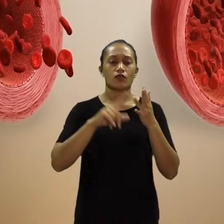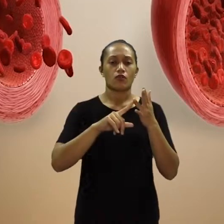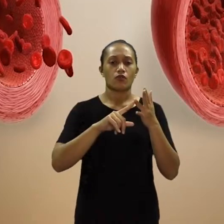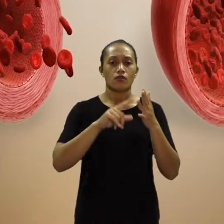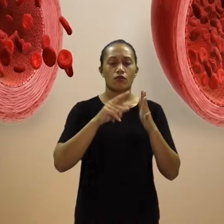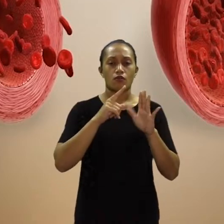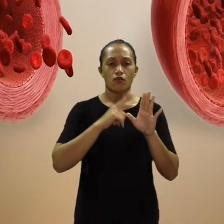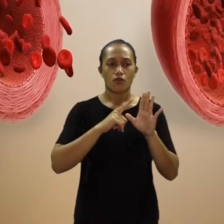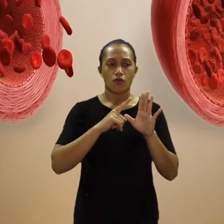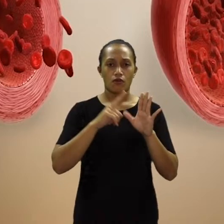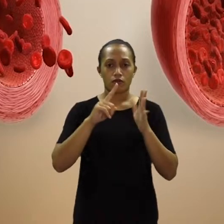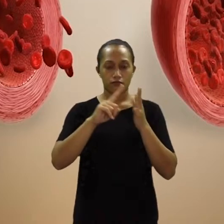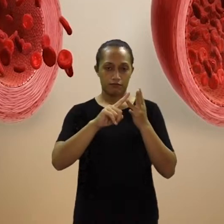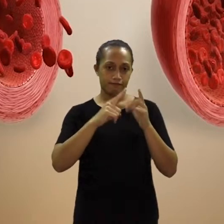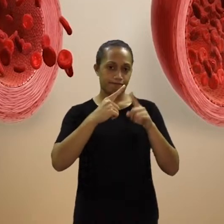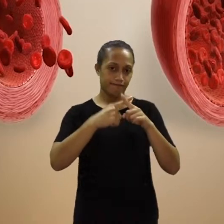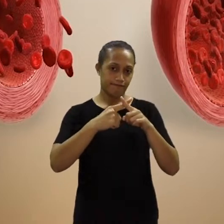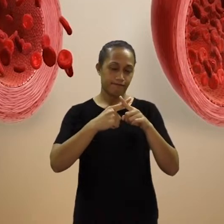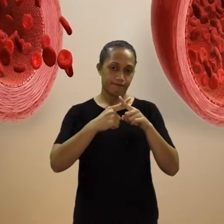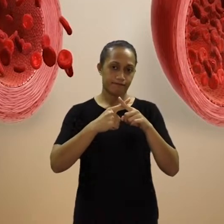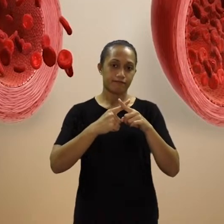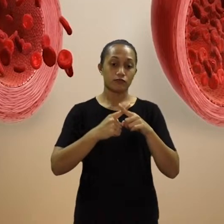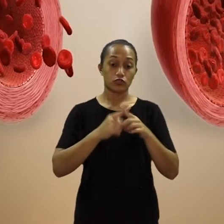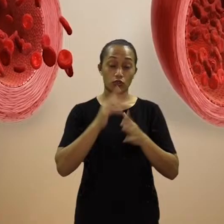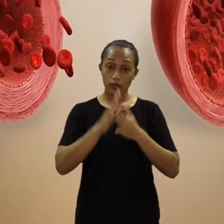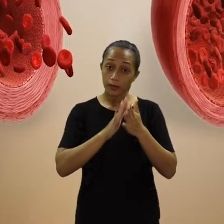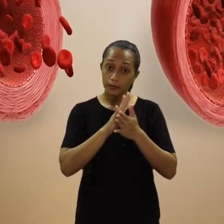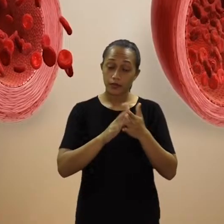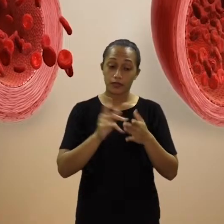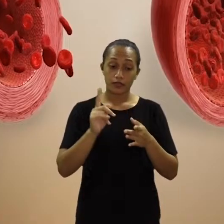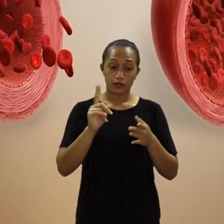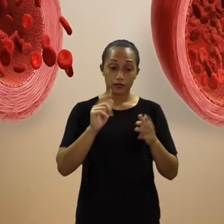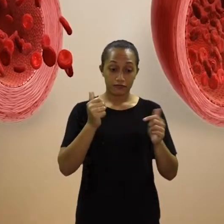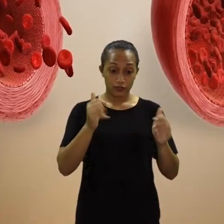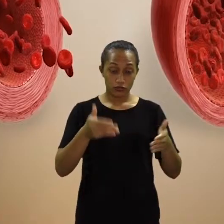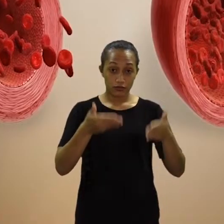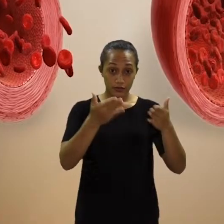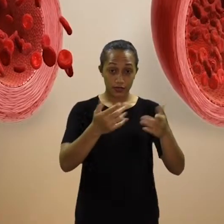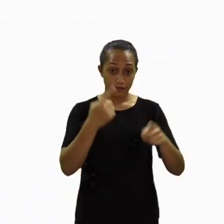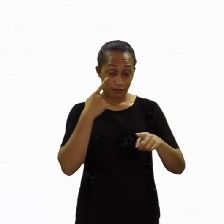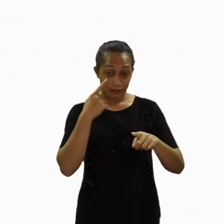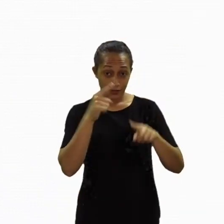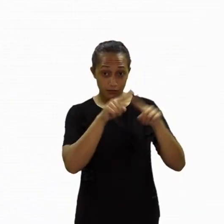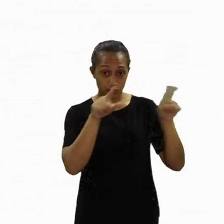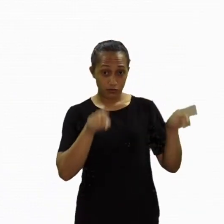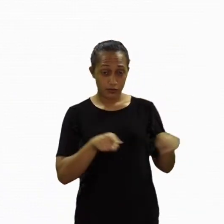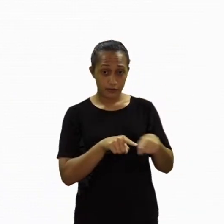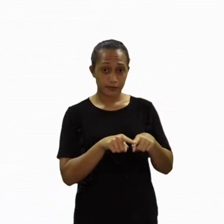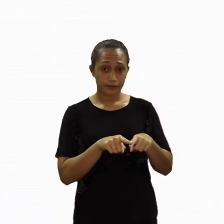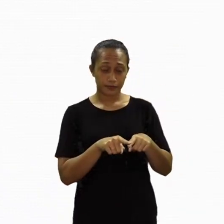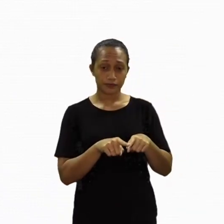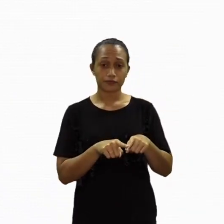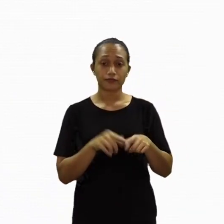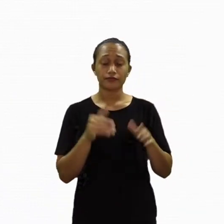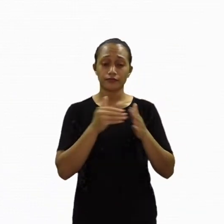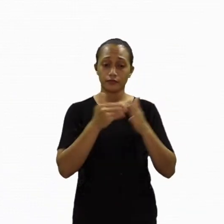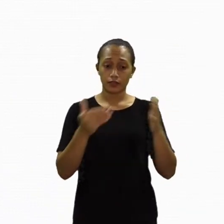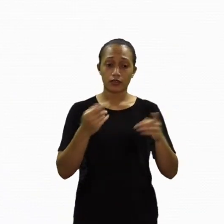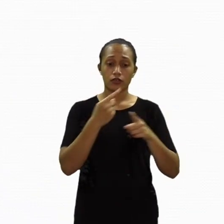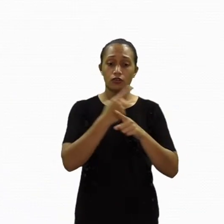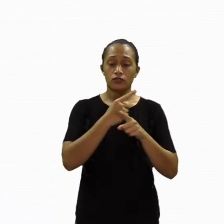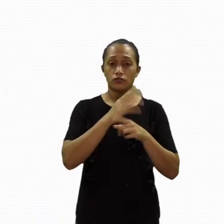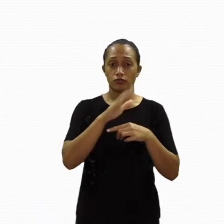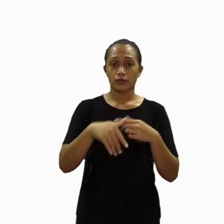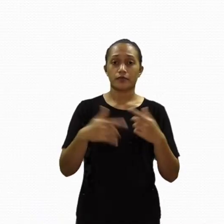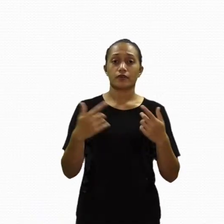all parts of the body. The meaning of red blood cell is given there. Now let's talk about the effects